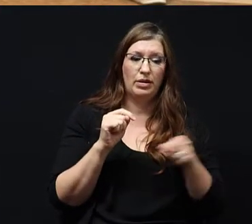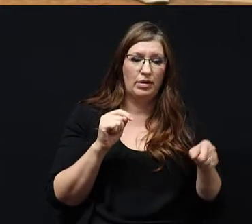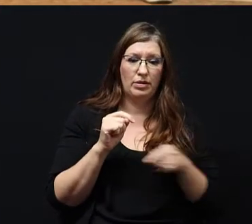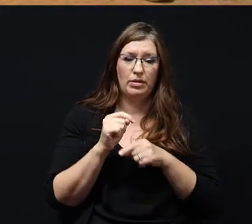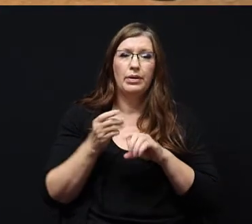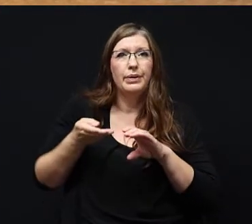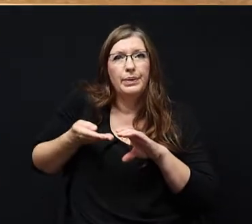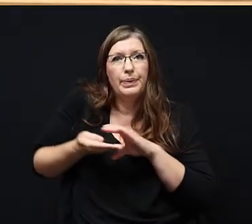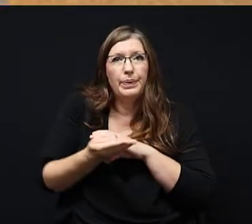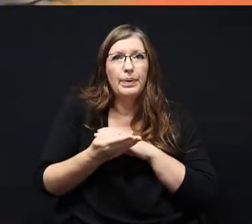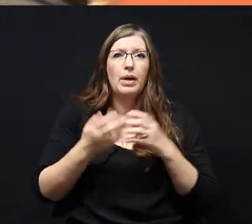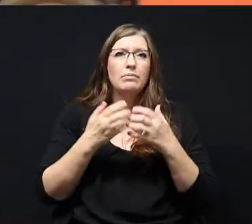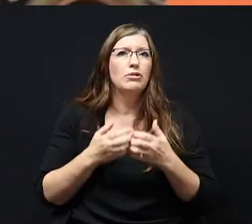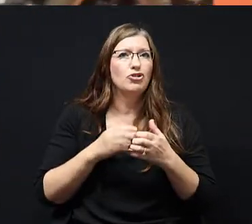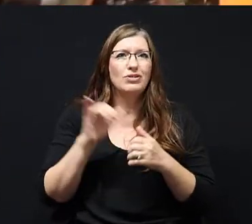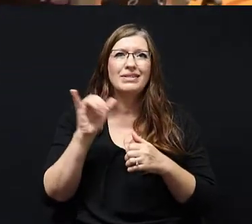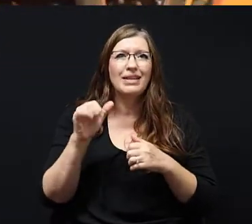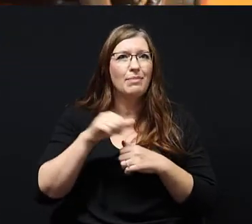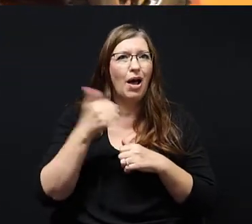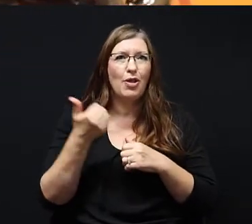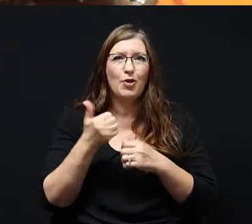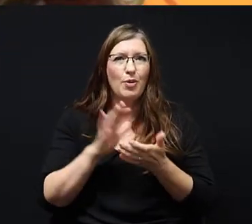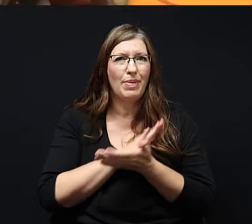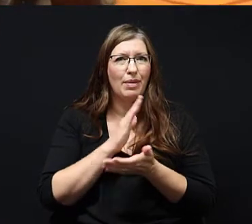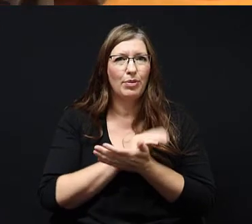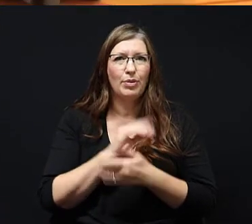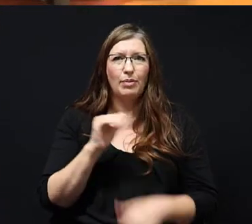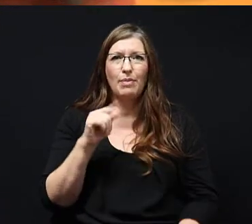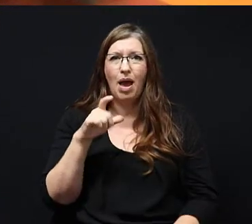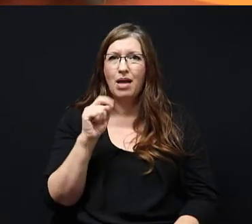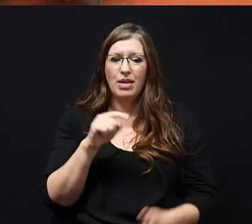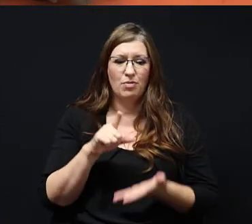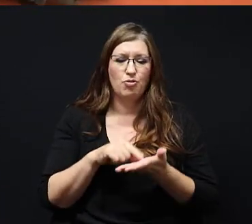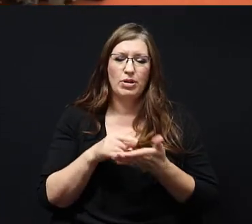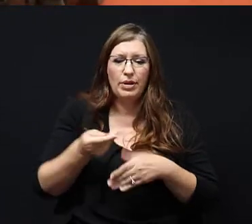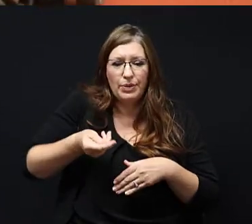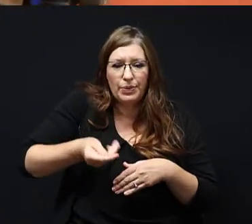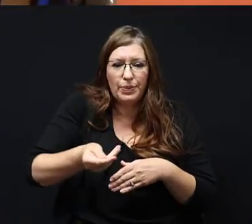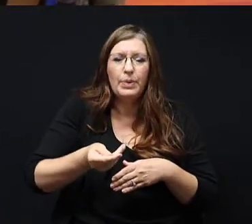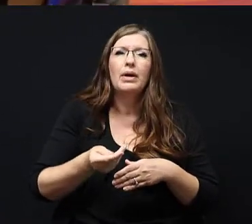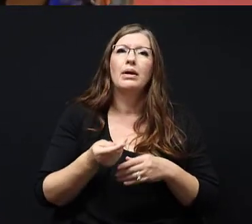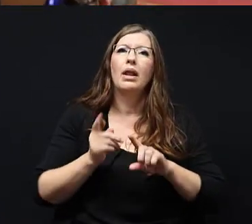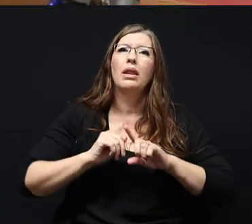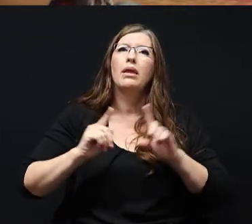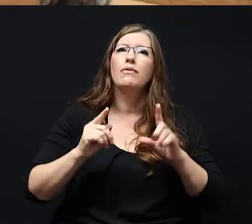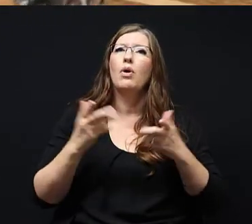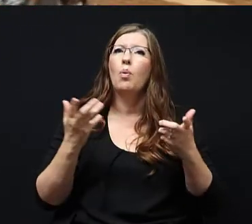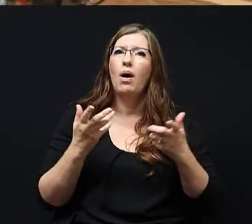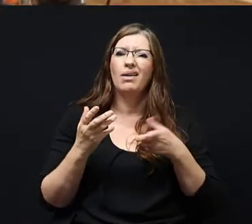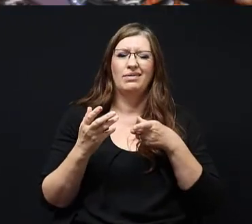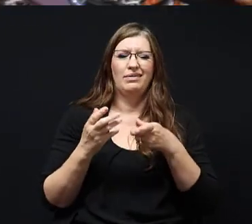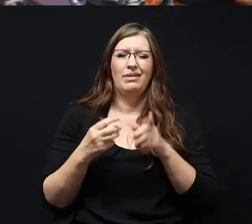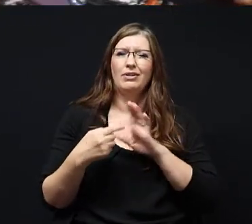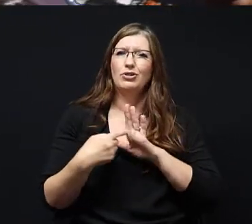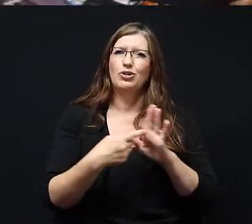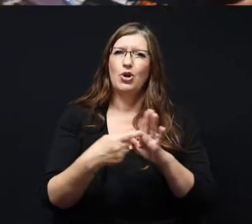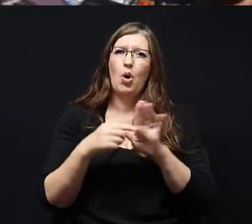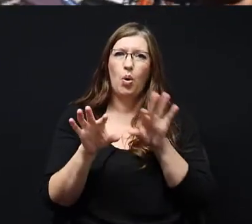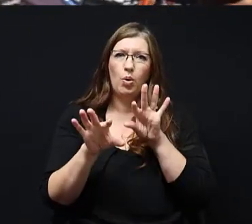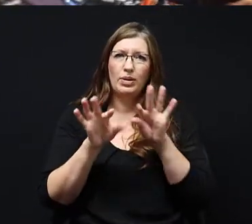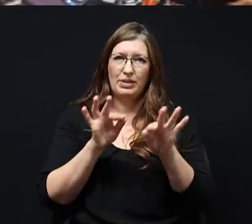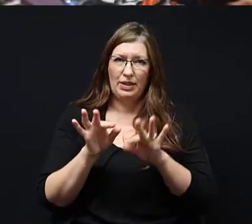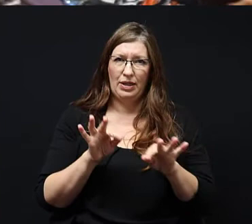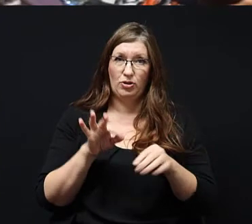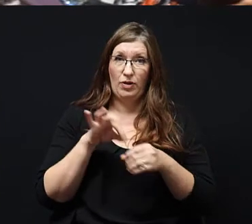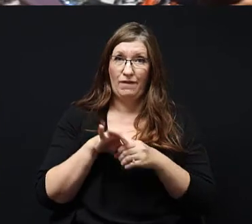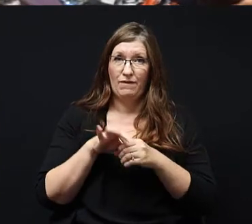is going to go through the tabulators just like any other tabulated ballot that is printed on paper. Here's the difference. It really only shows